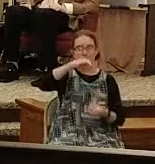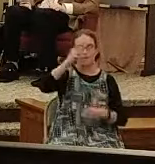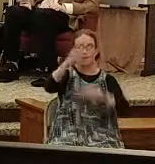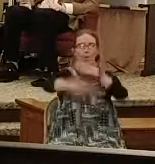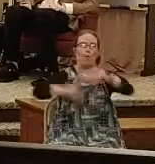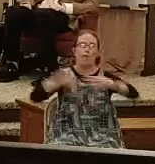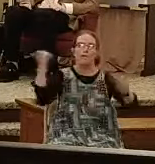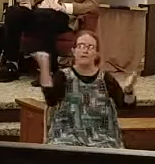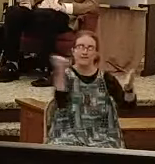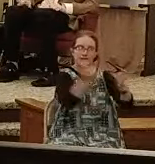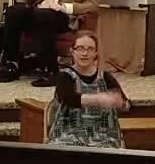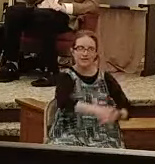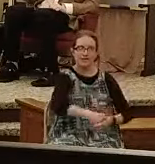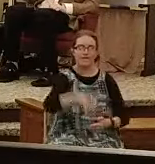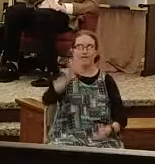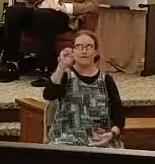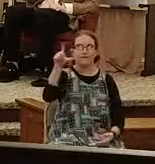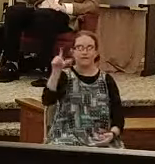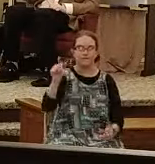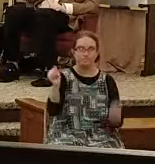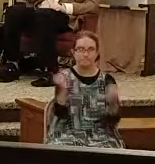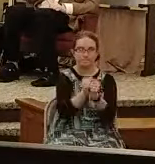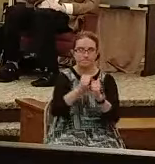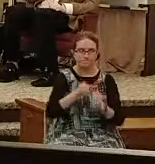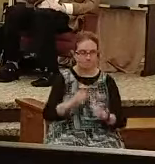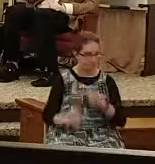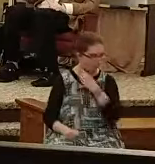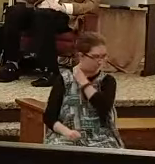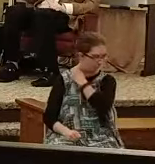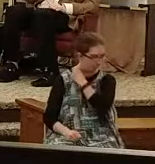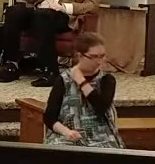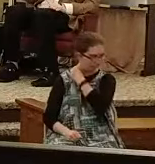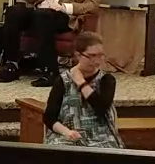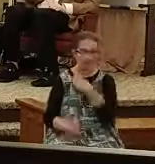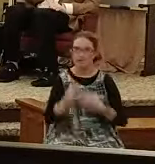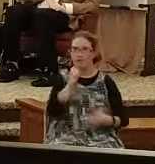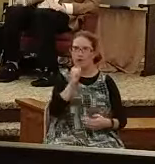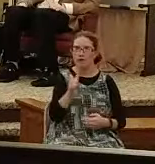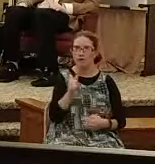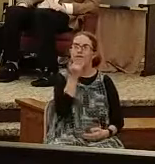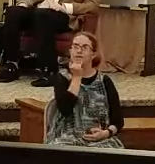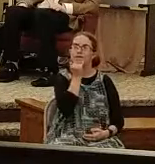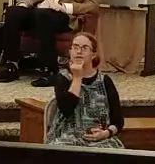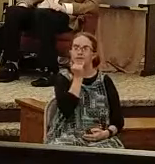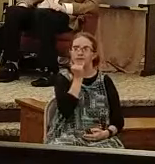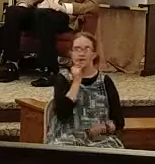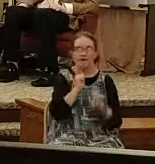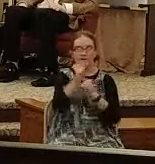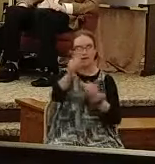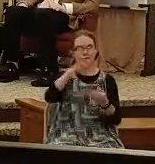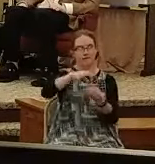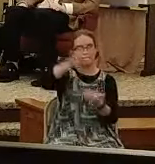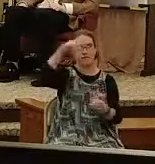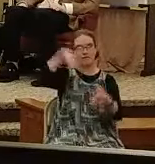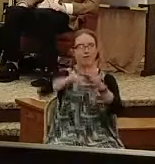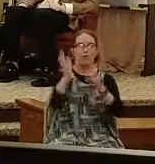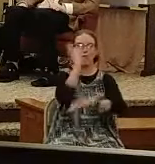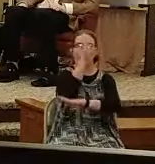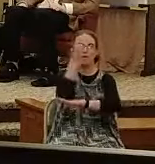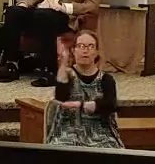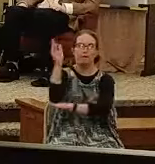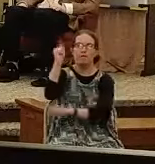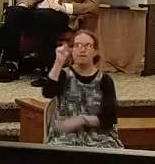world attacks us, to deal with it. Yes, sir. Hallelujah. So it was not a mistake that he was led by the spirit into the wilderness to be